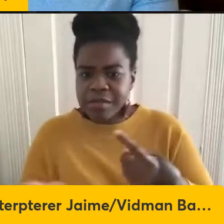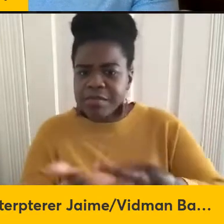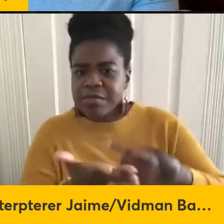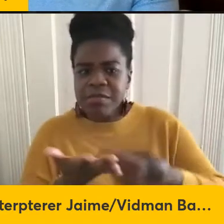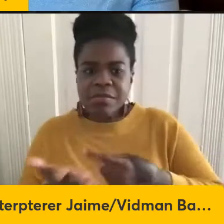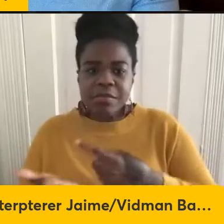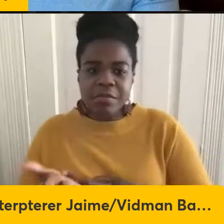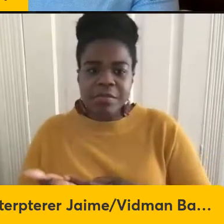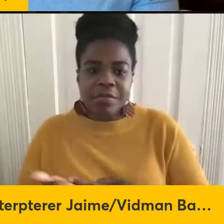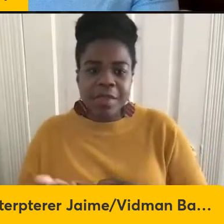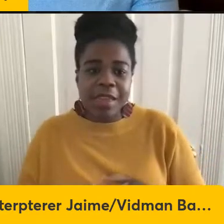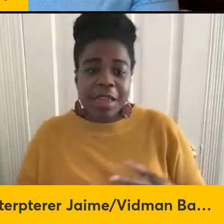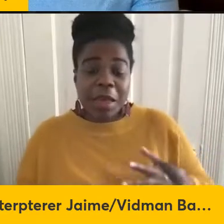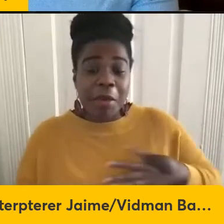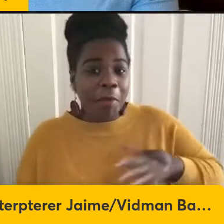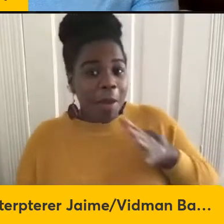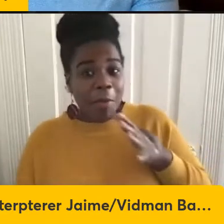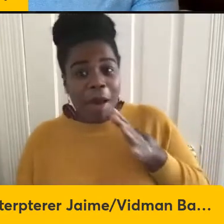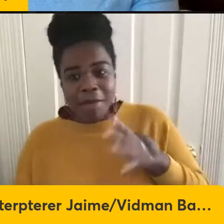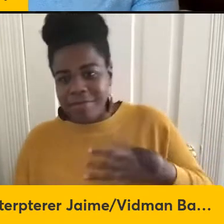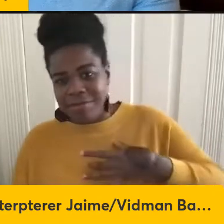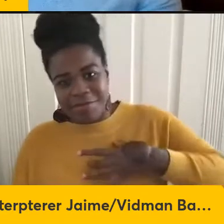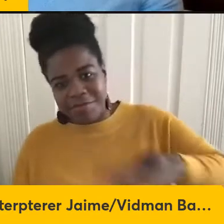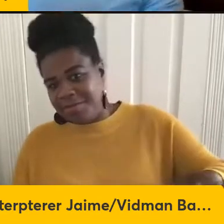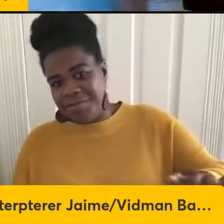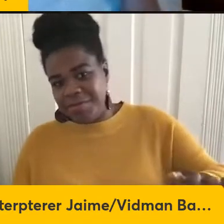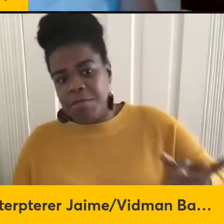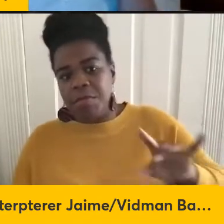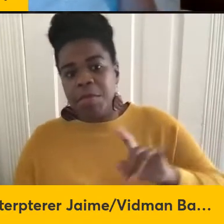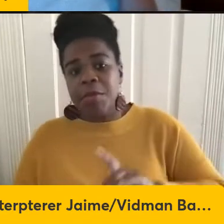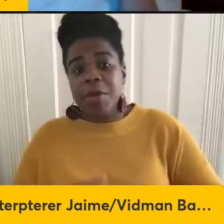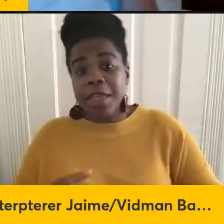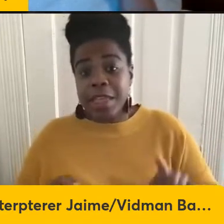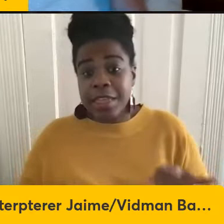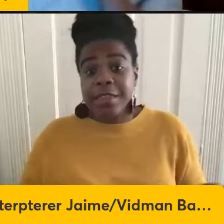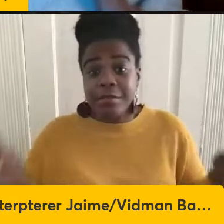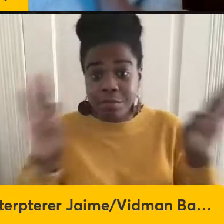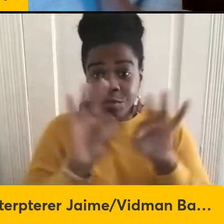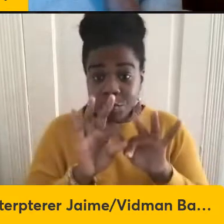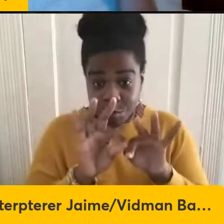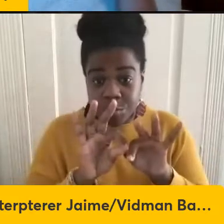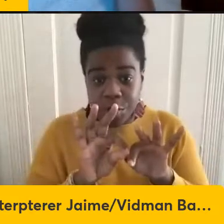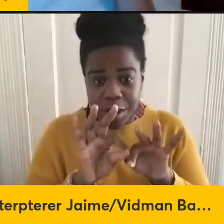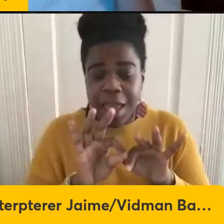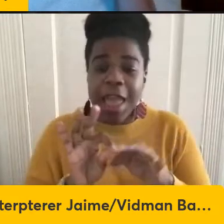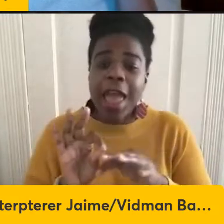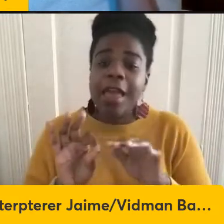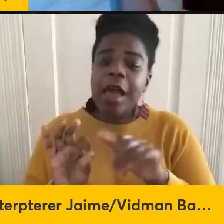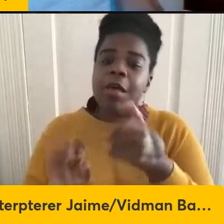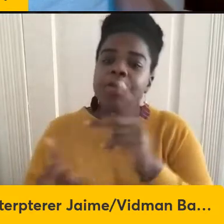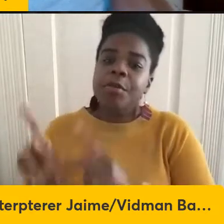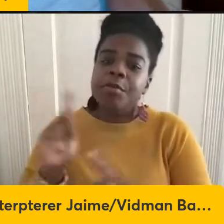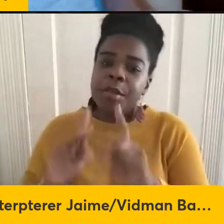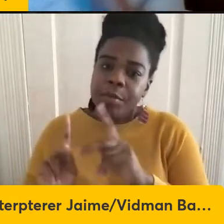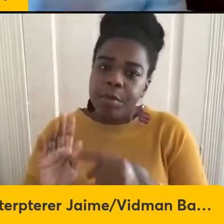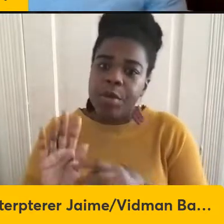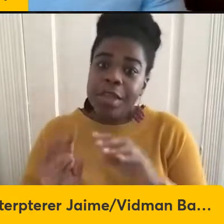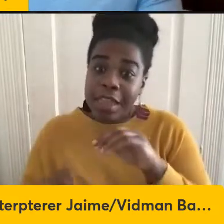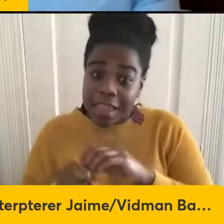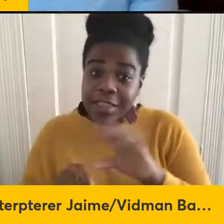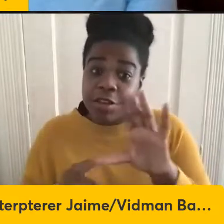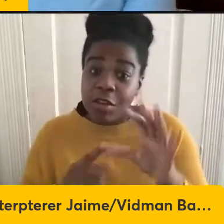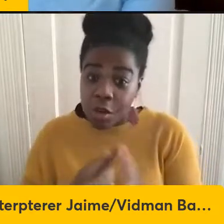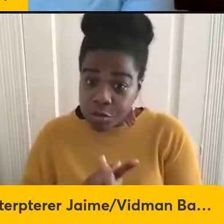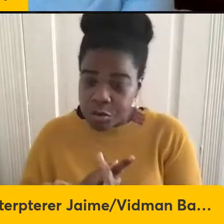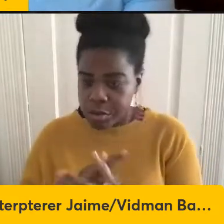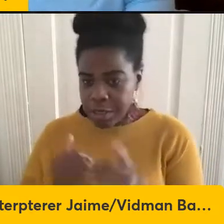My mum might not be that pleased about it, but it's worth doing, and because it can show other people in your culture that you might be going through the